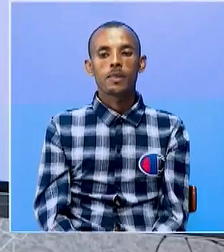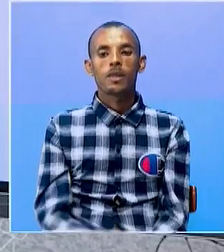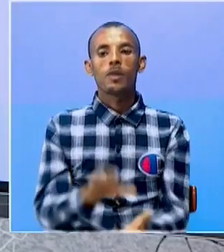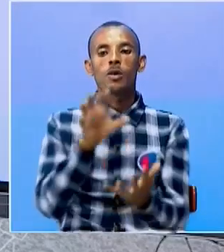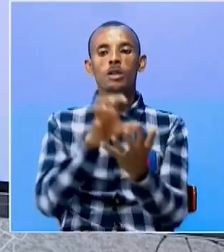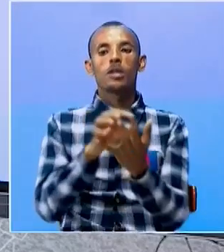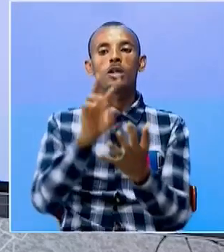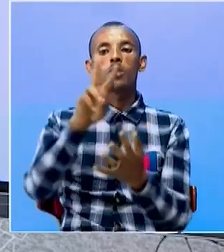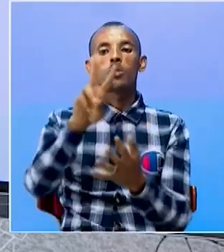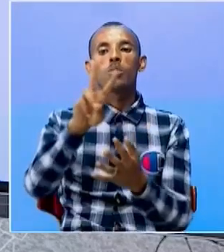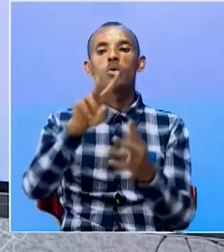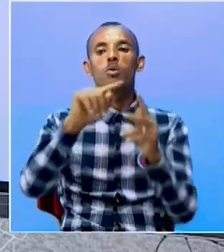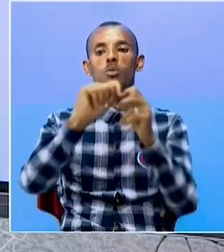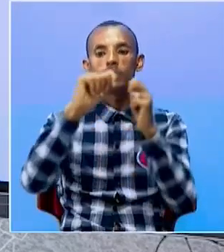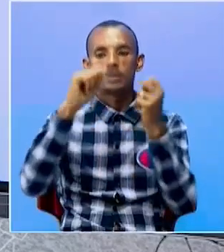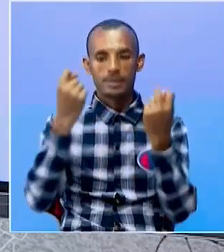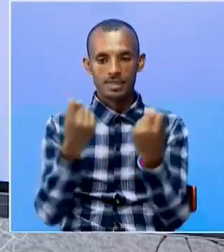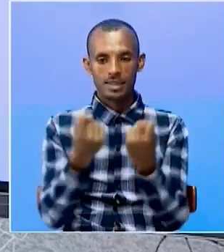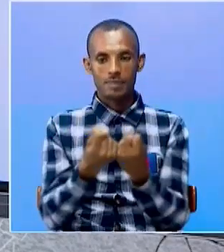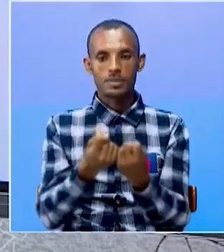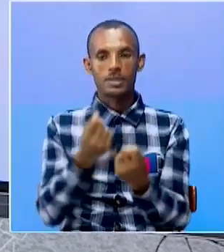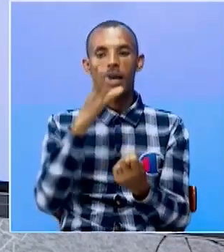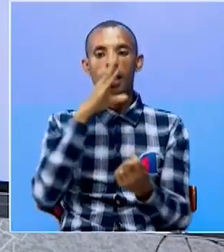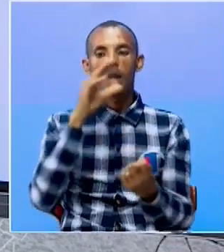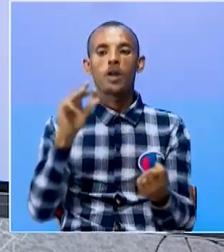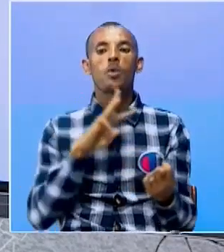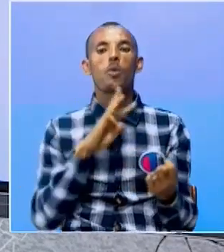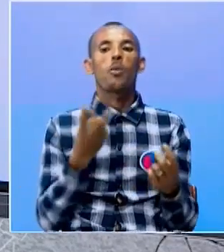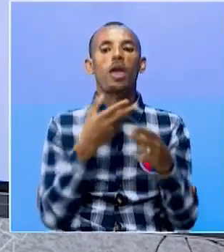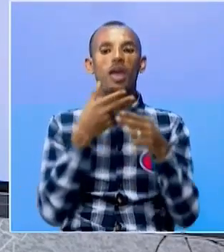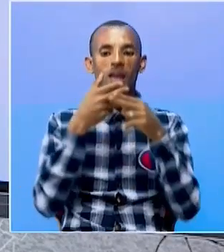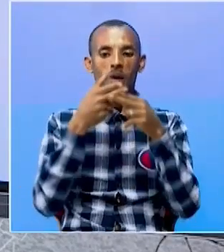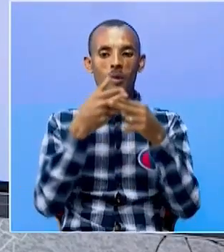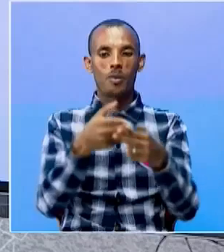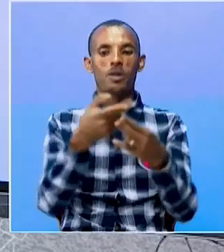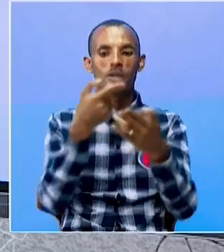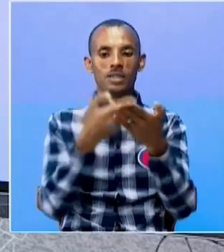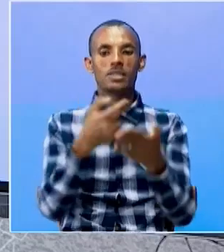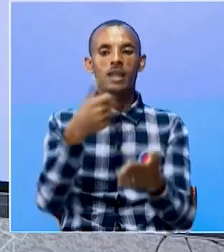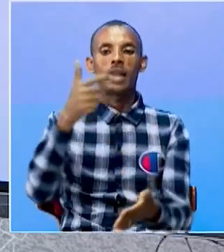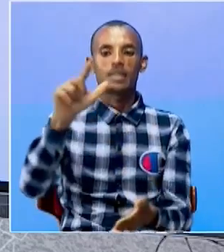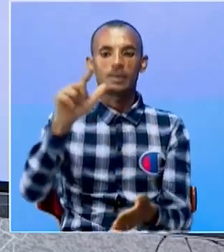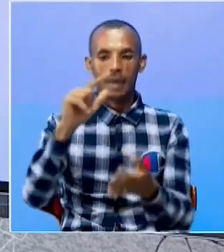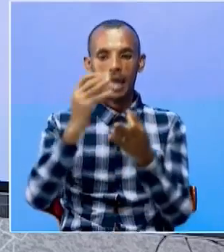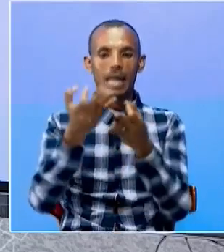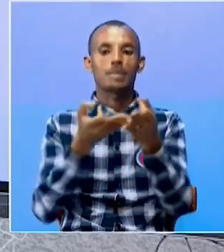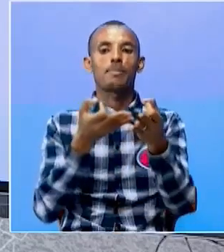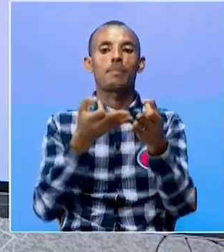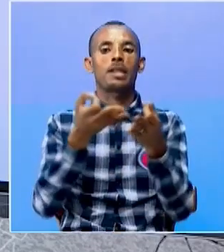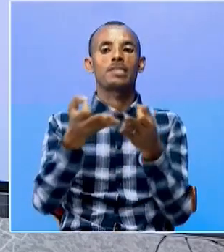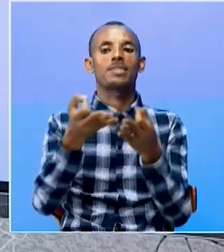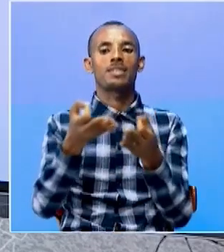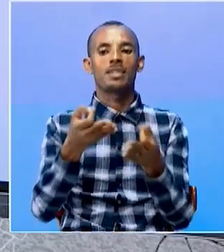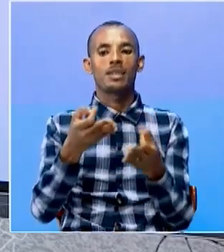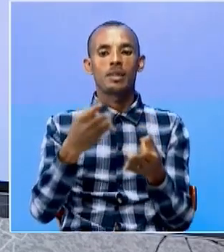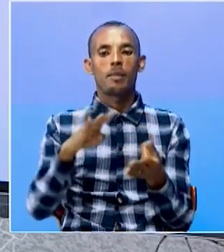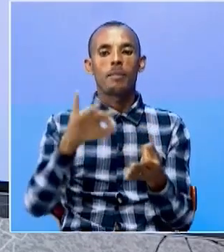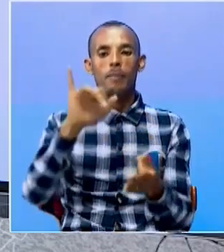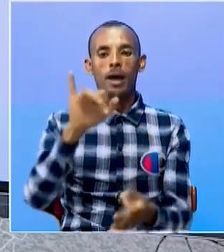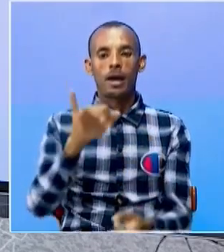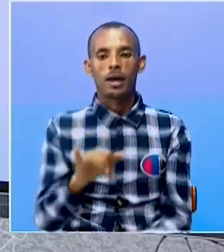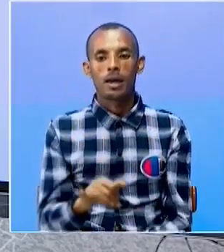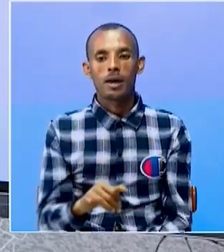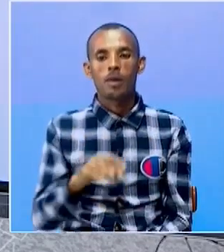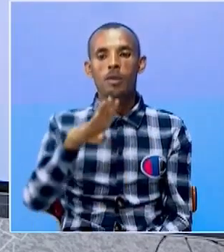Containing two terms. And we call such algebraic expression binomial. We